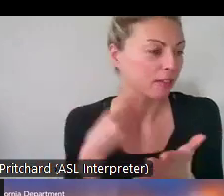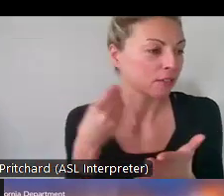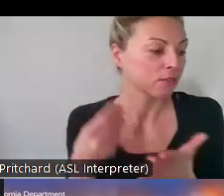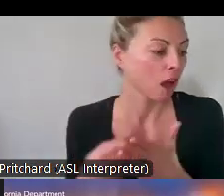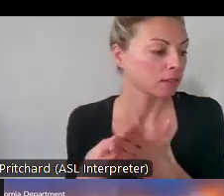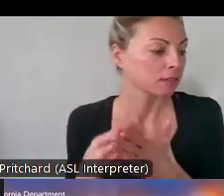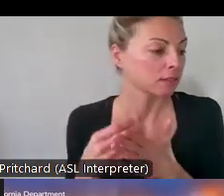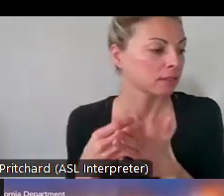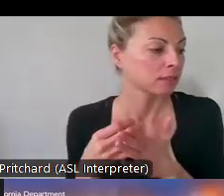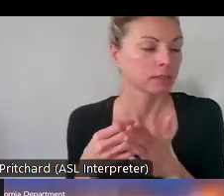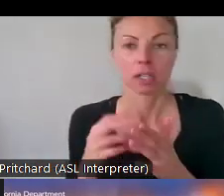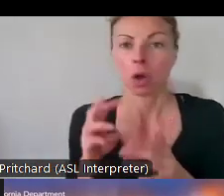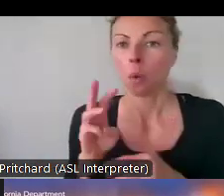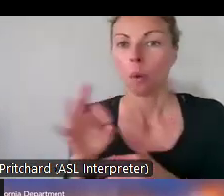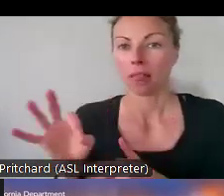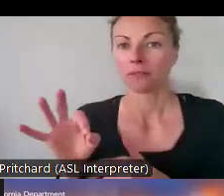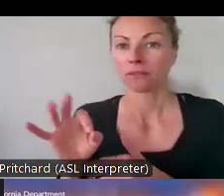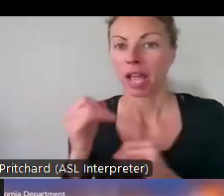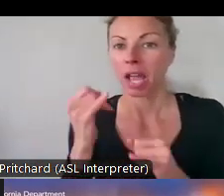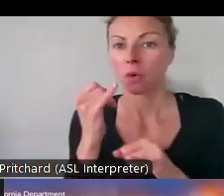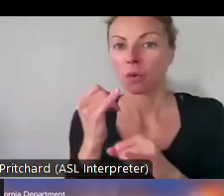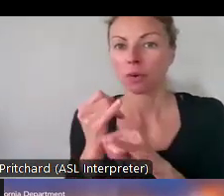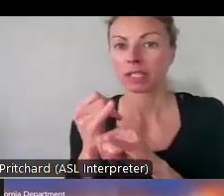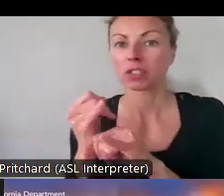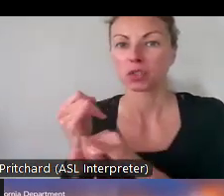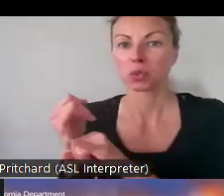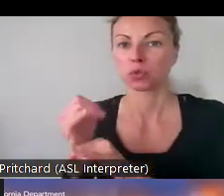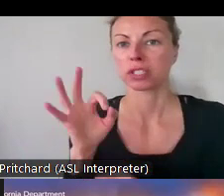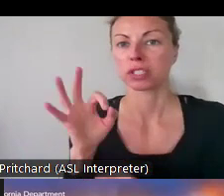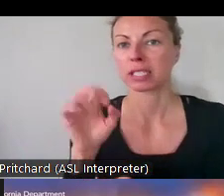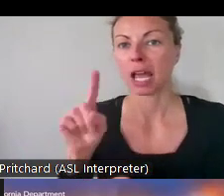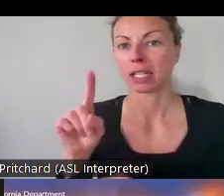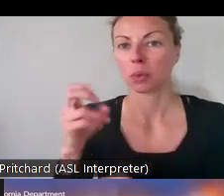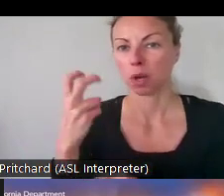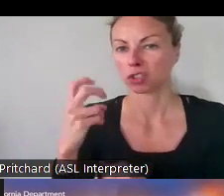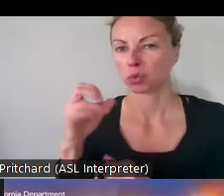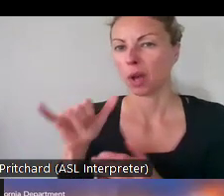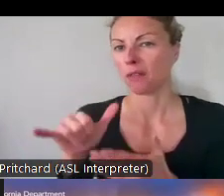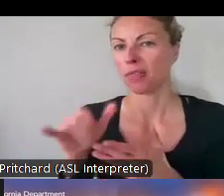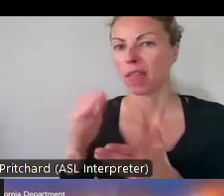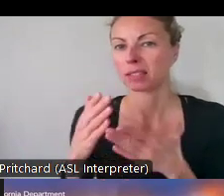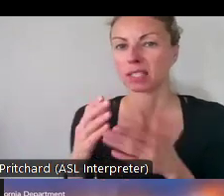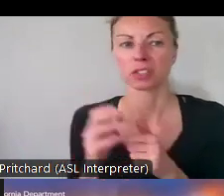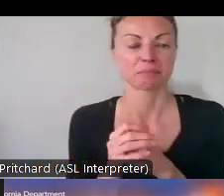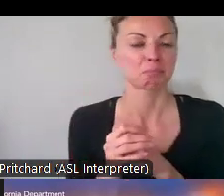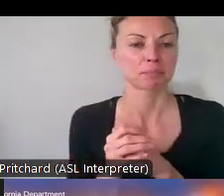outlined within Welfare and Institutions Code 9112. Next slide, please.